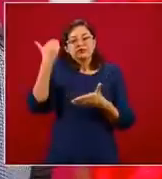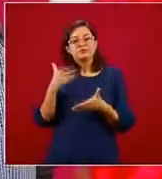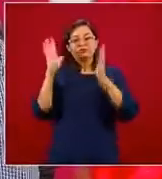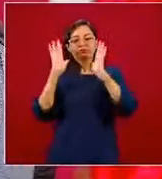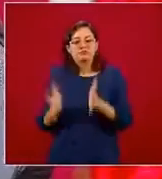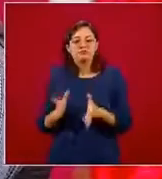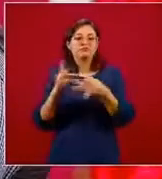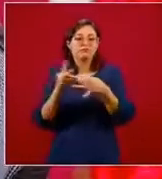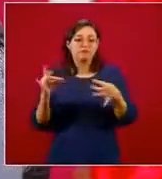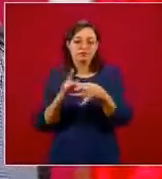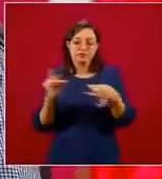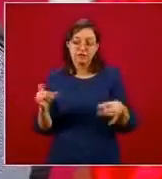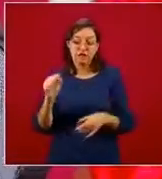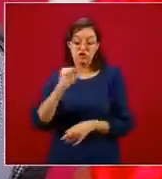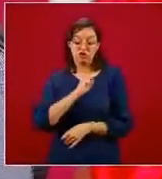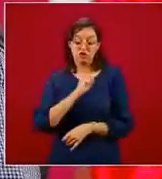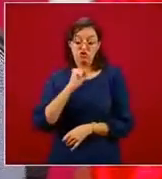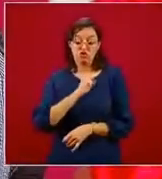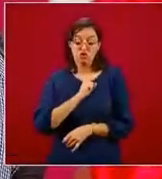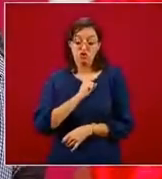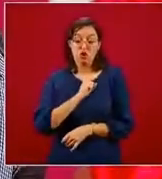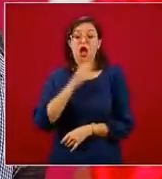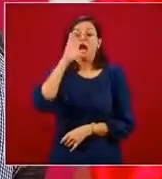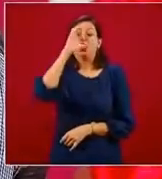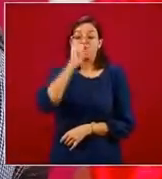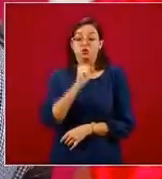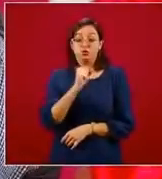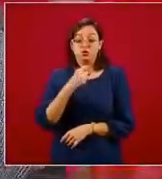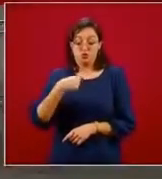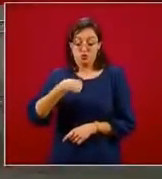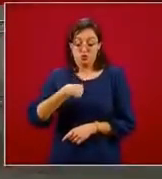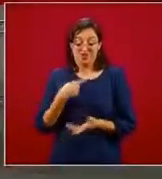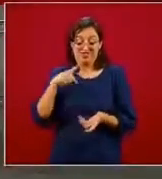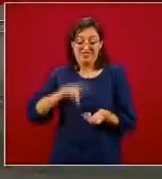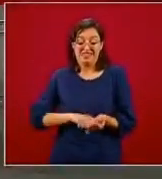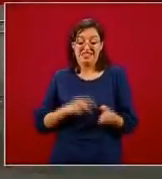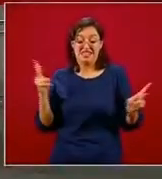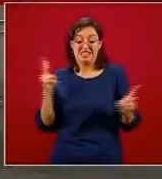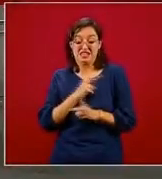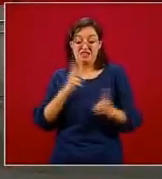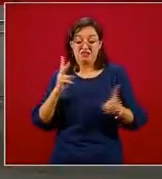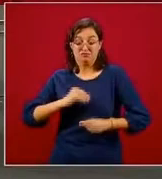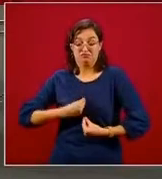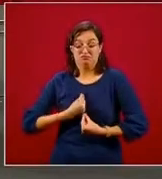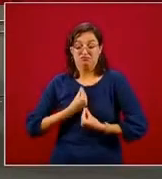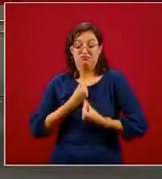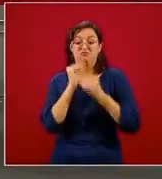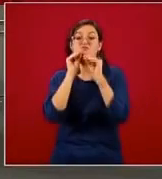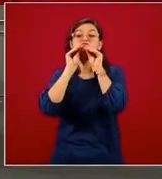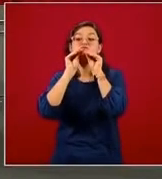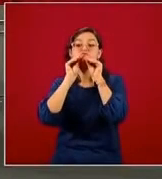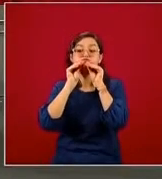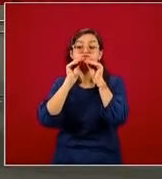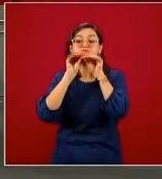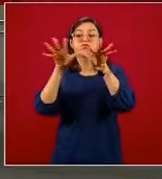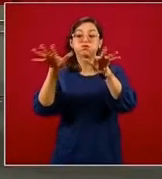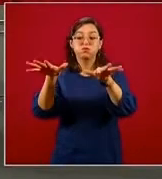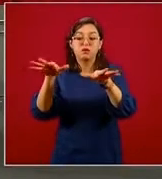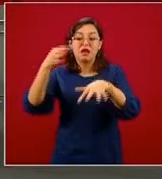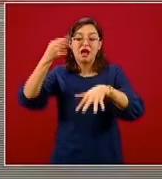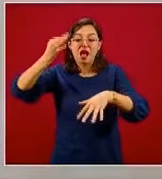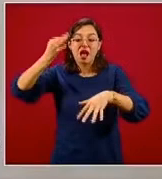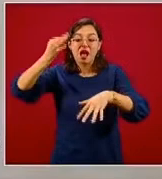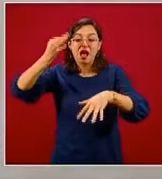and intensity. So that force that comes out of your lungs in order to push